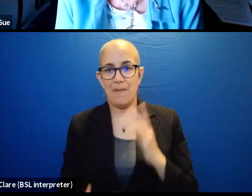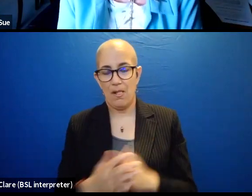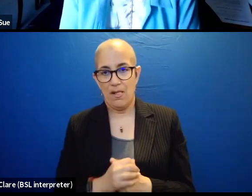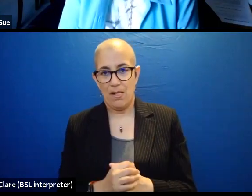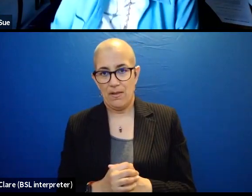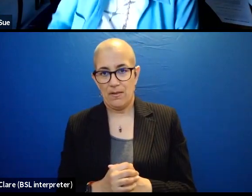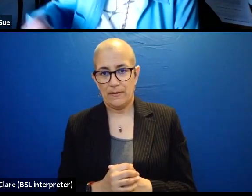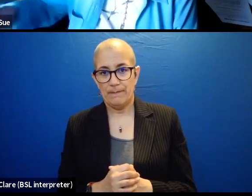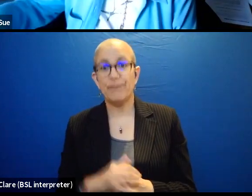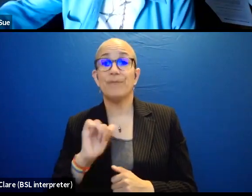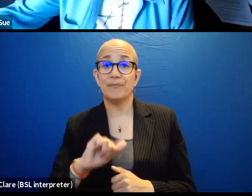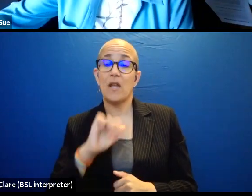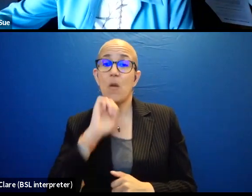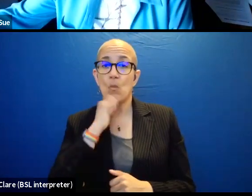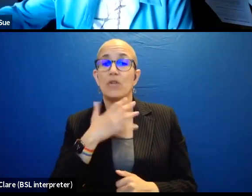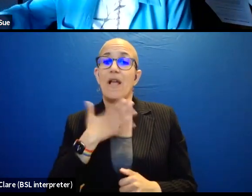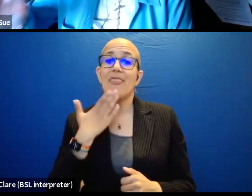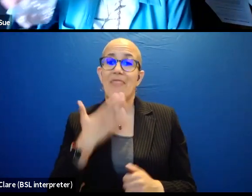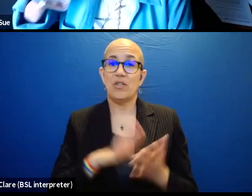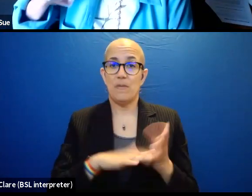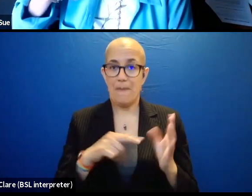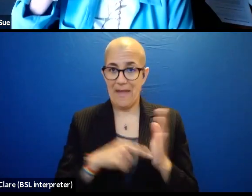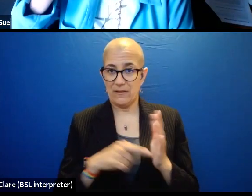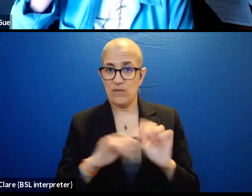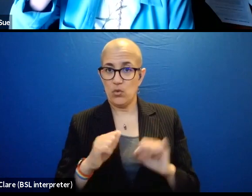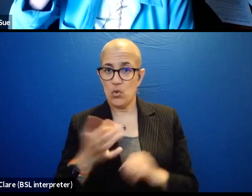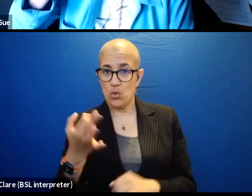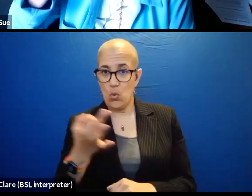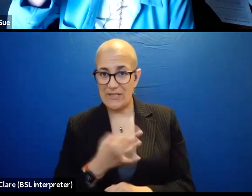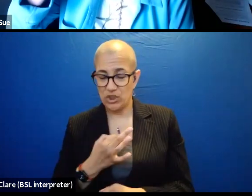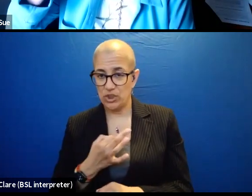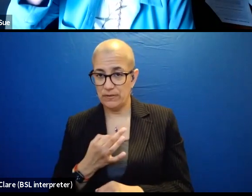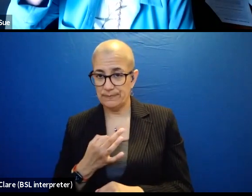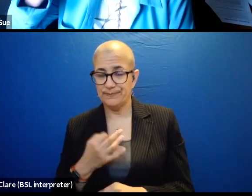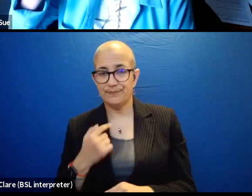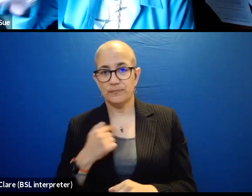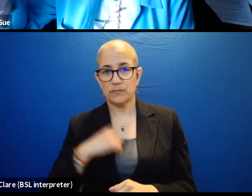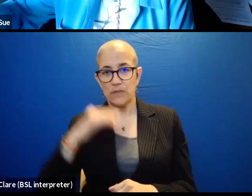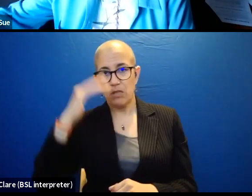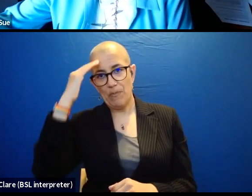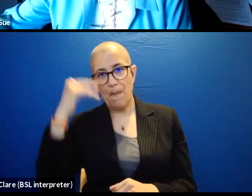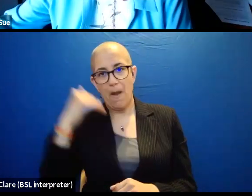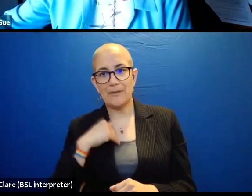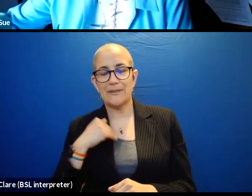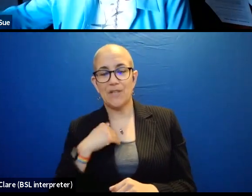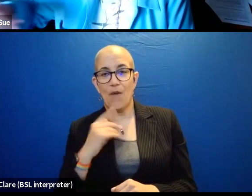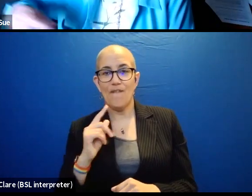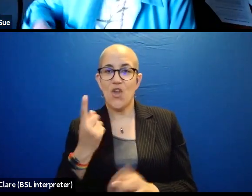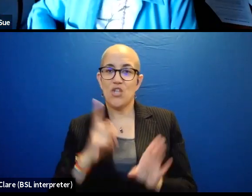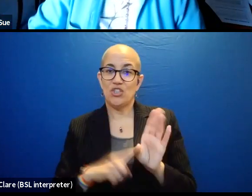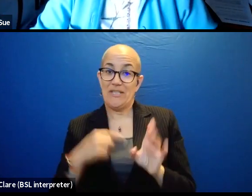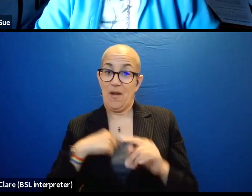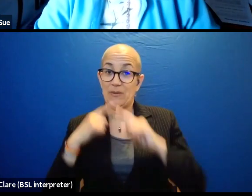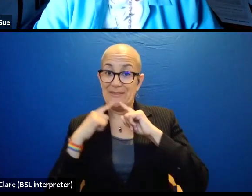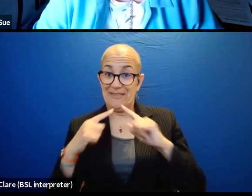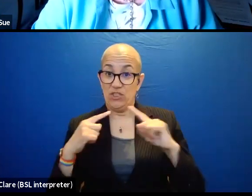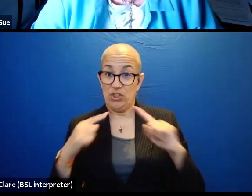Sue. And thank you, Matt, for the question. And I'm reminded of the very first year that I was a teacher. I